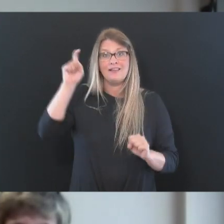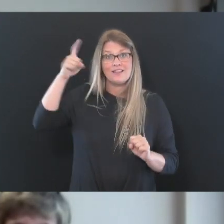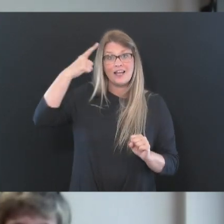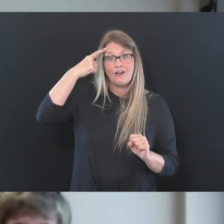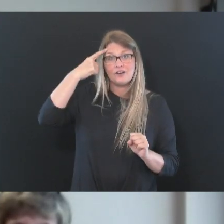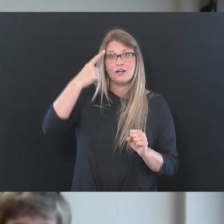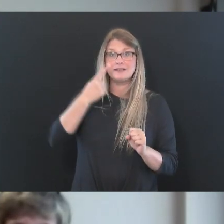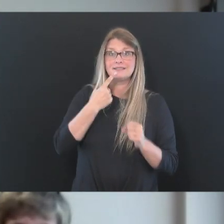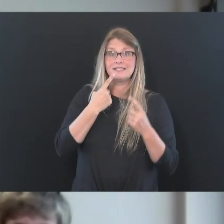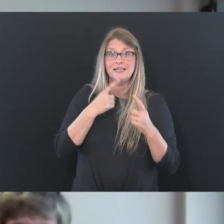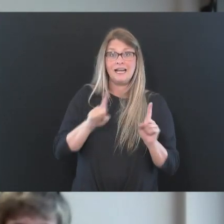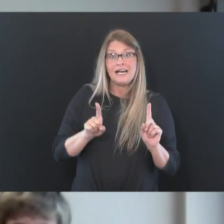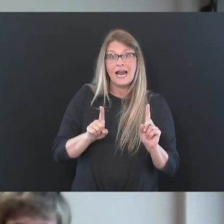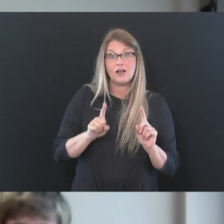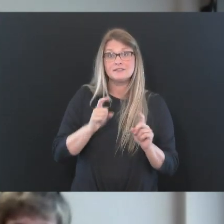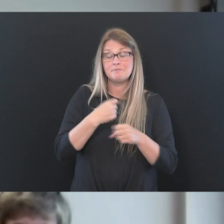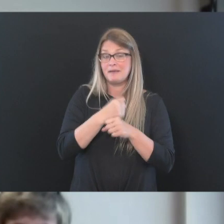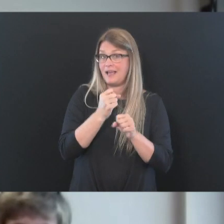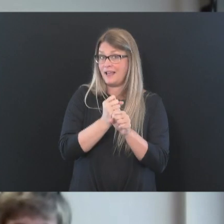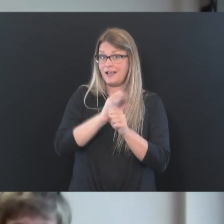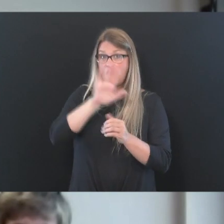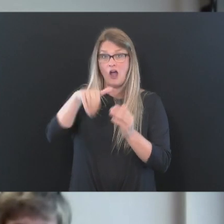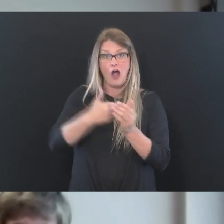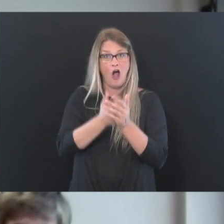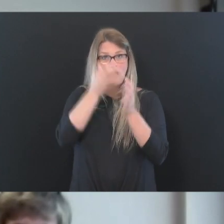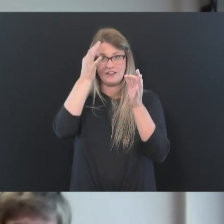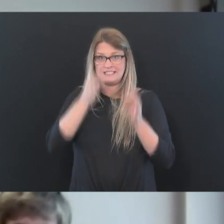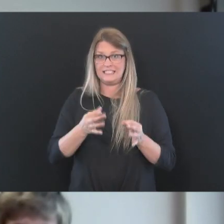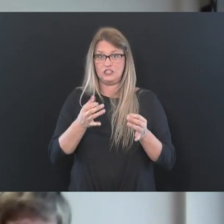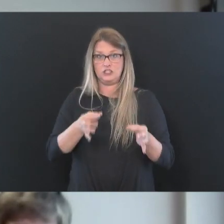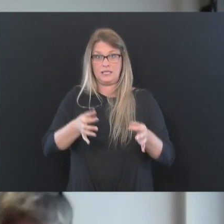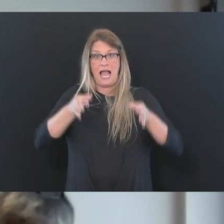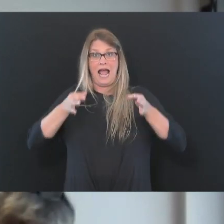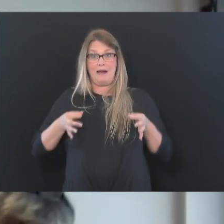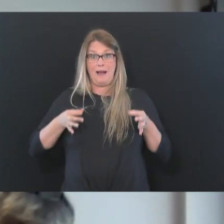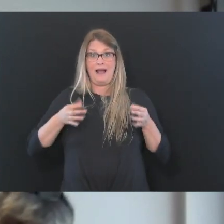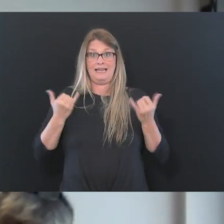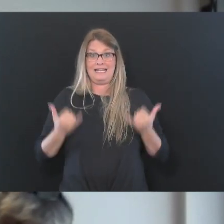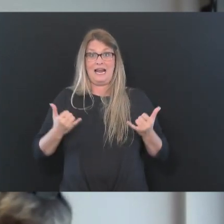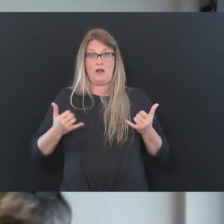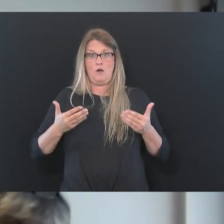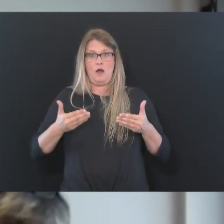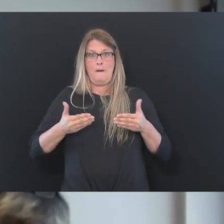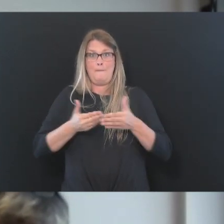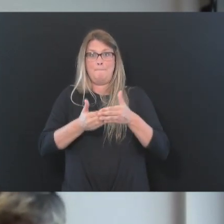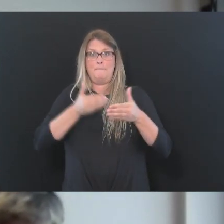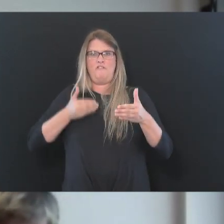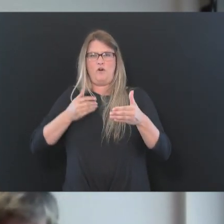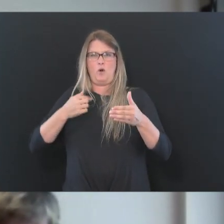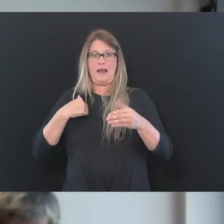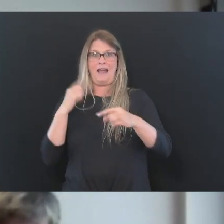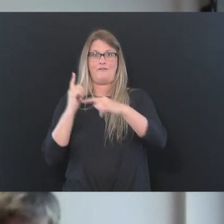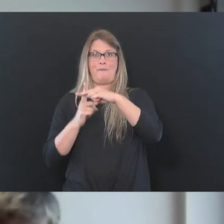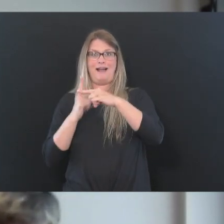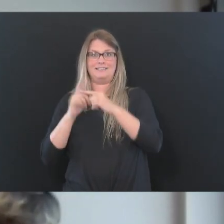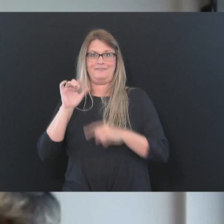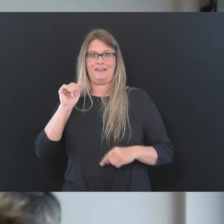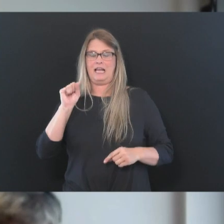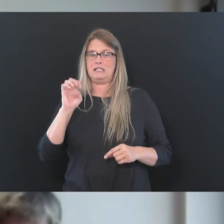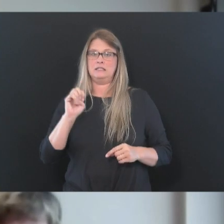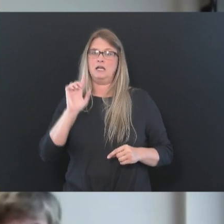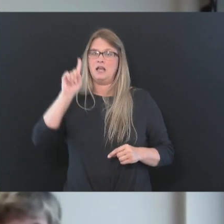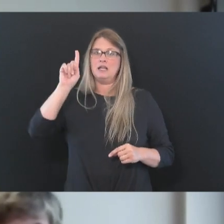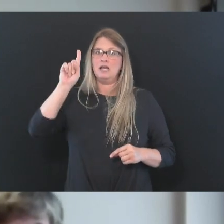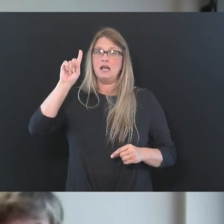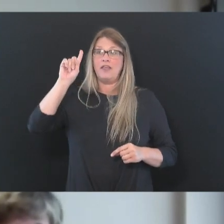by making all of these decisions early on, in some instances before we even had a positive case. So the federal government has come